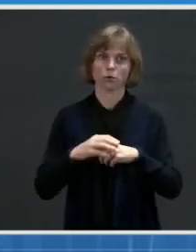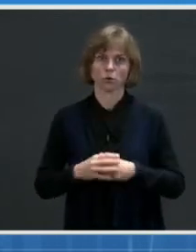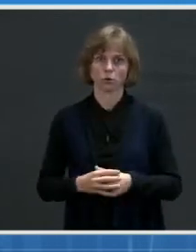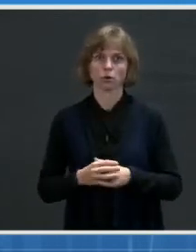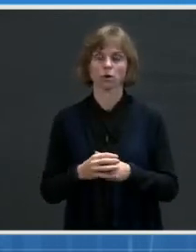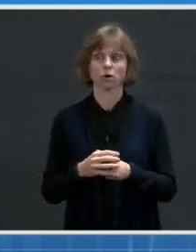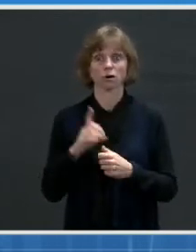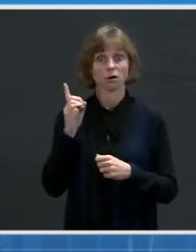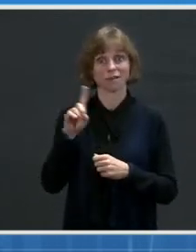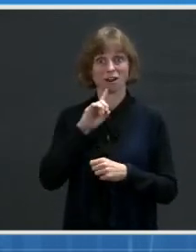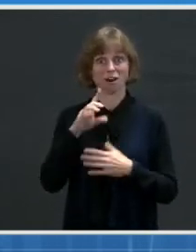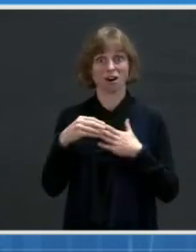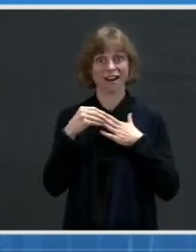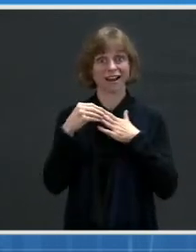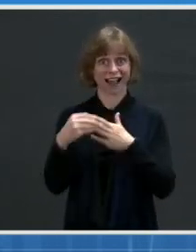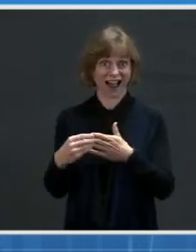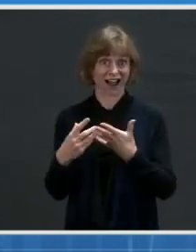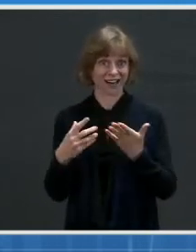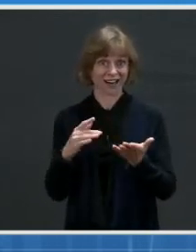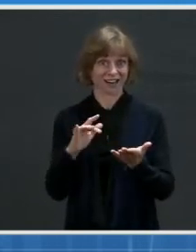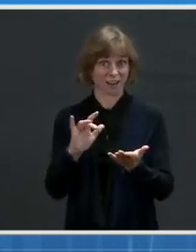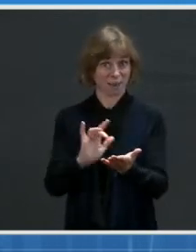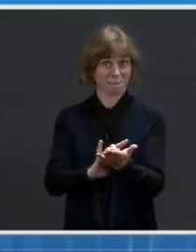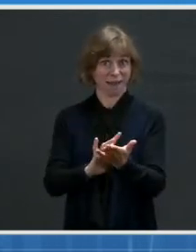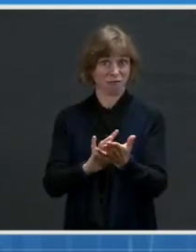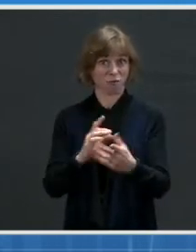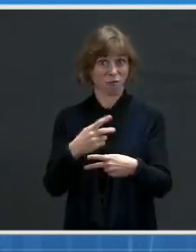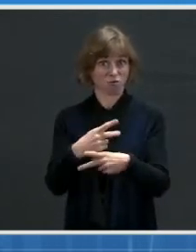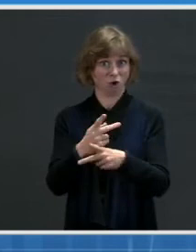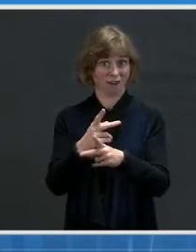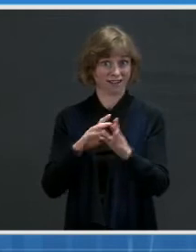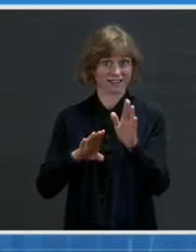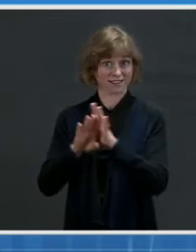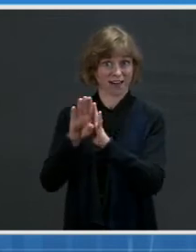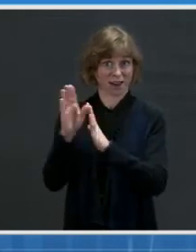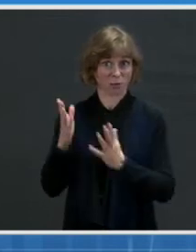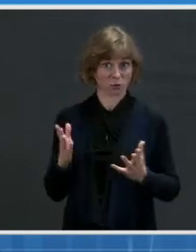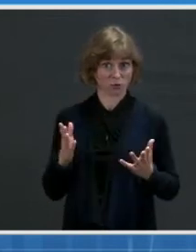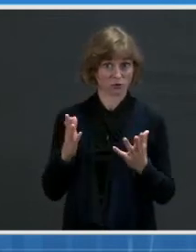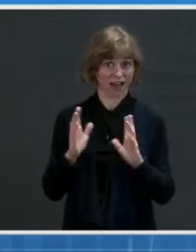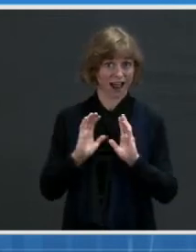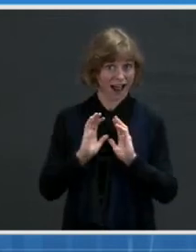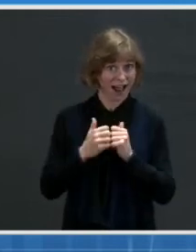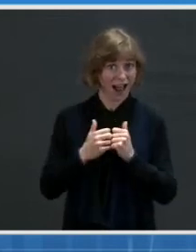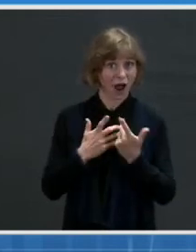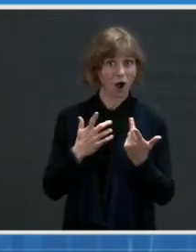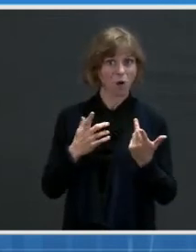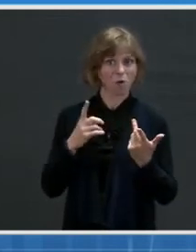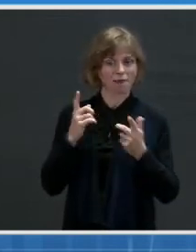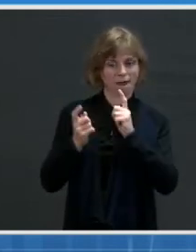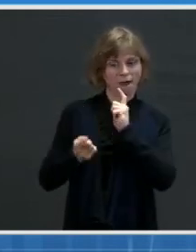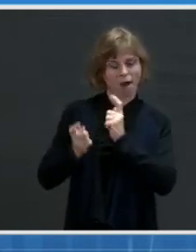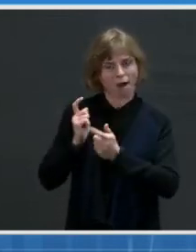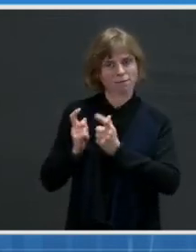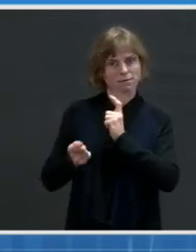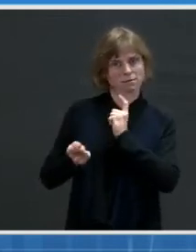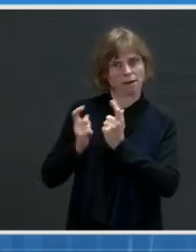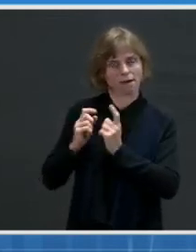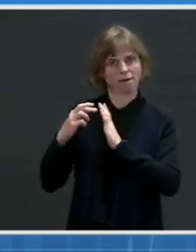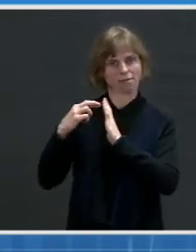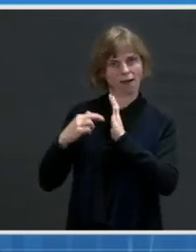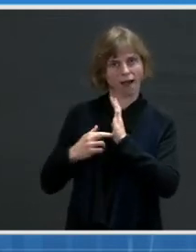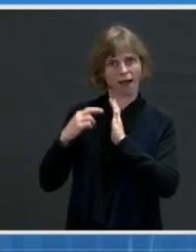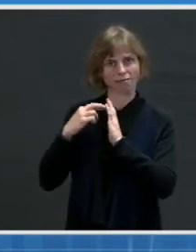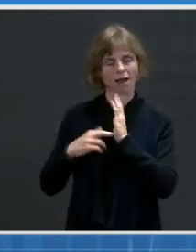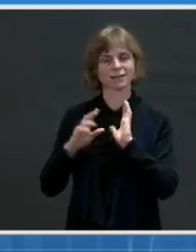are guiding the medical product developers by updating their guidelines on how they